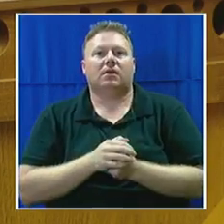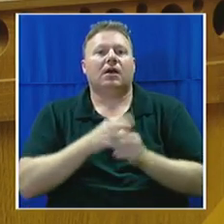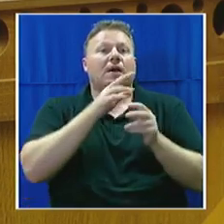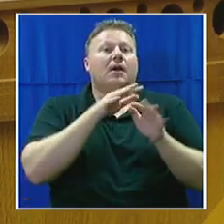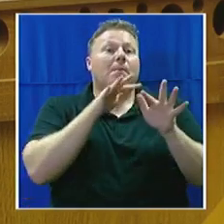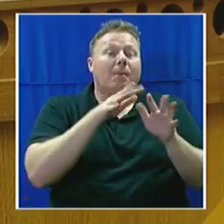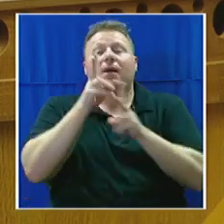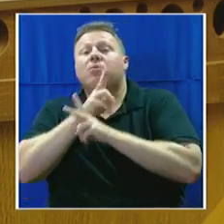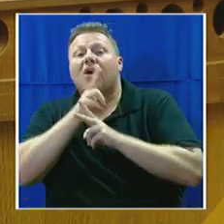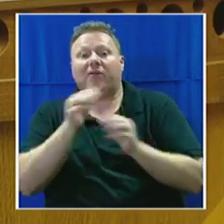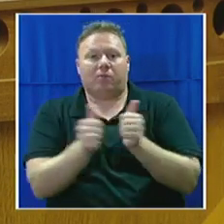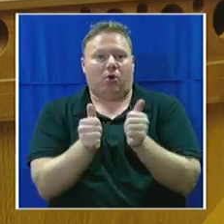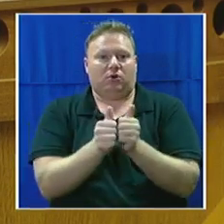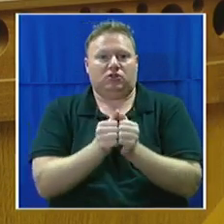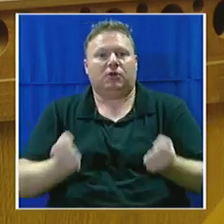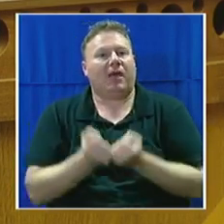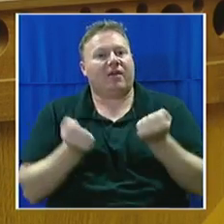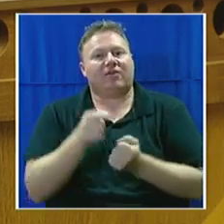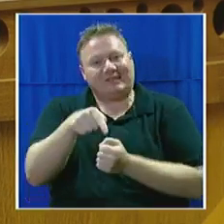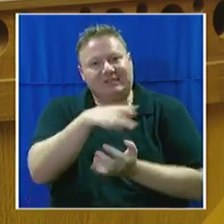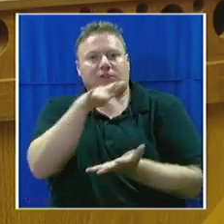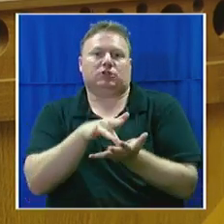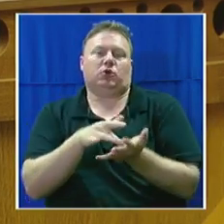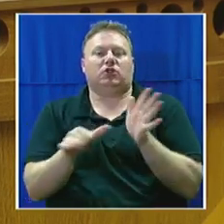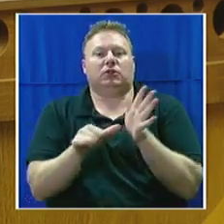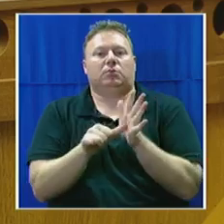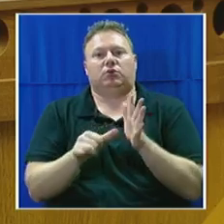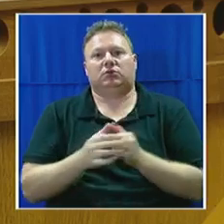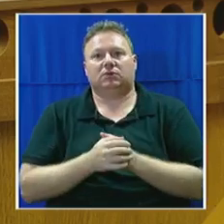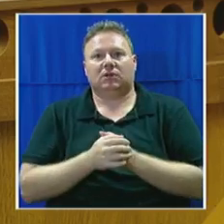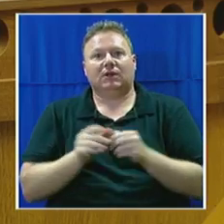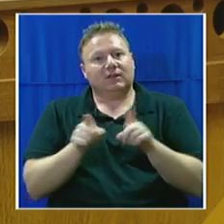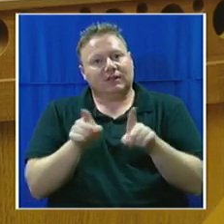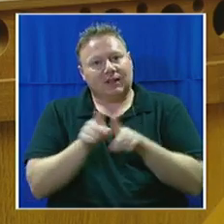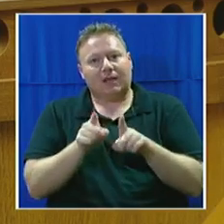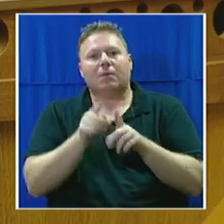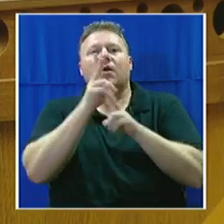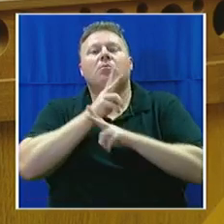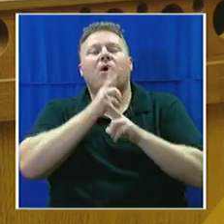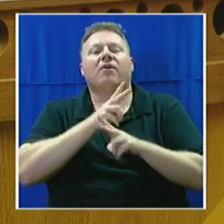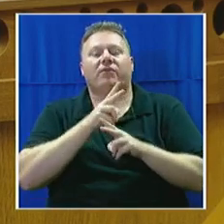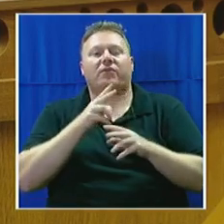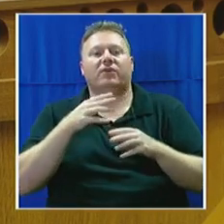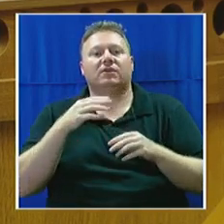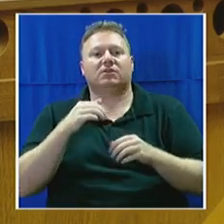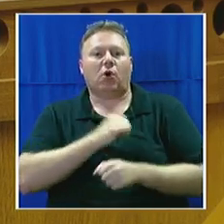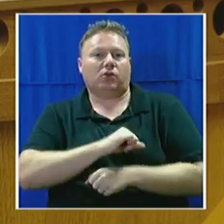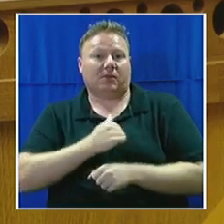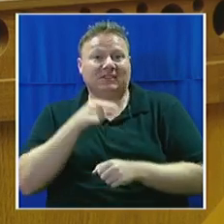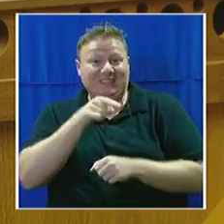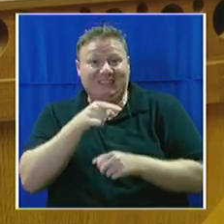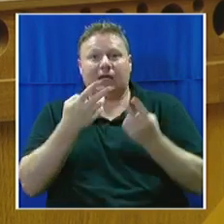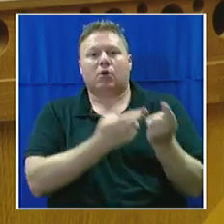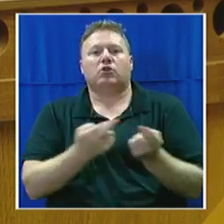of efforts in this regard is very, very important. The same goes to the private hospitals who have got the necessary